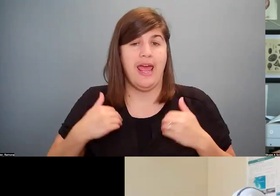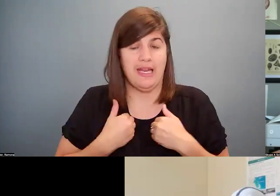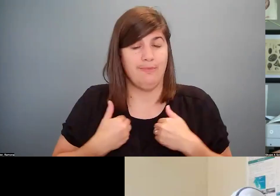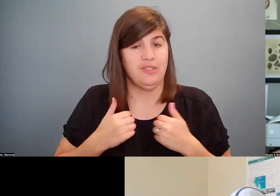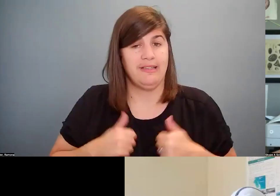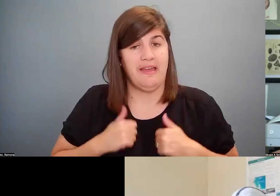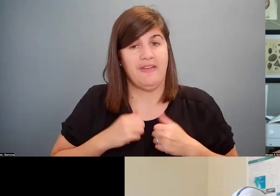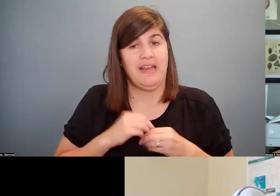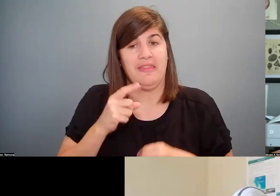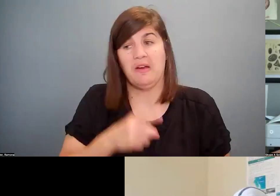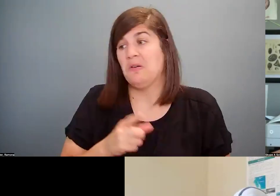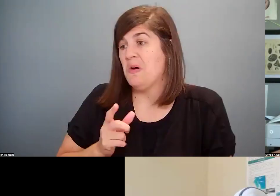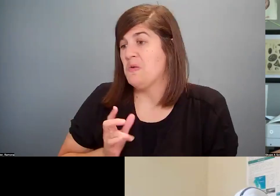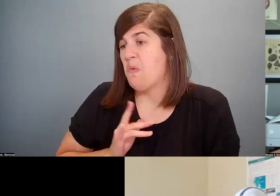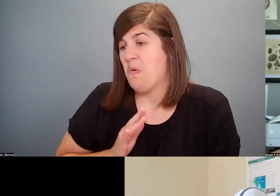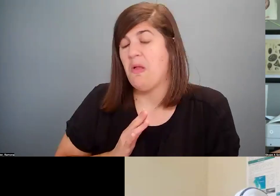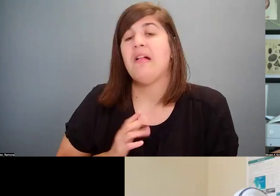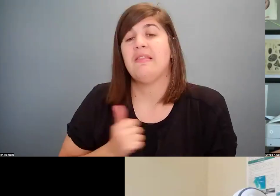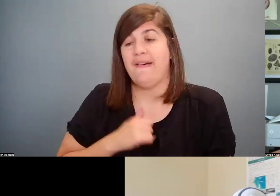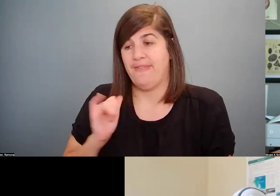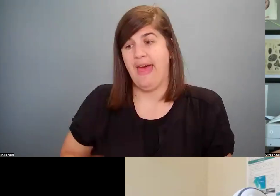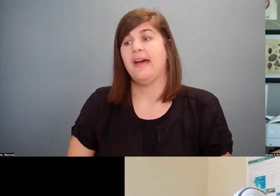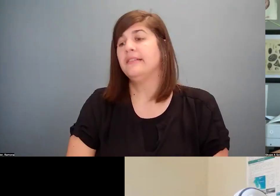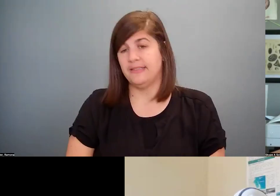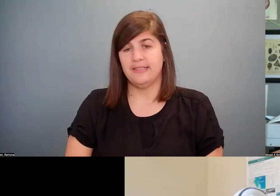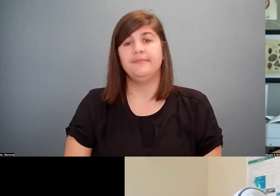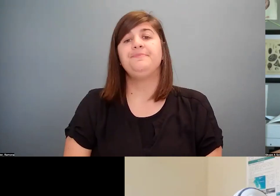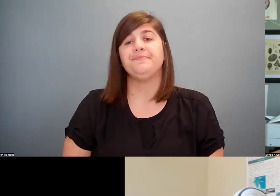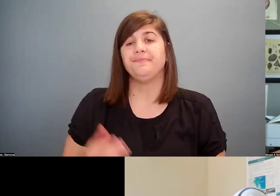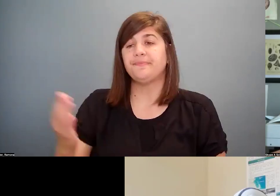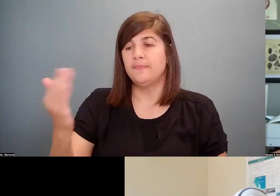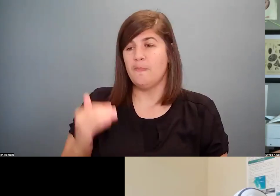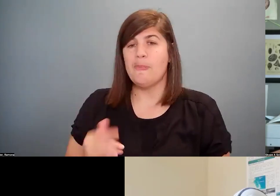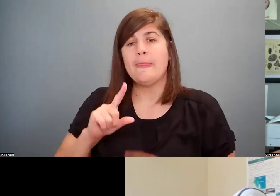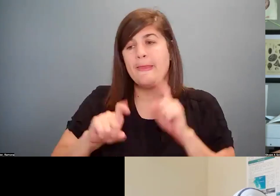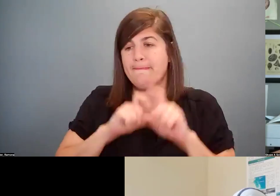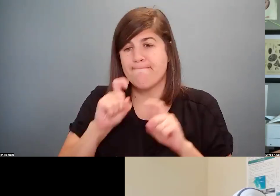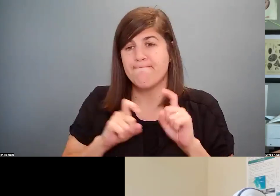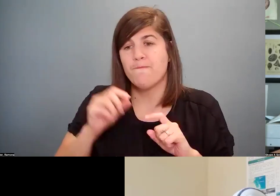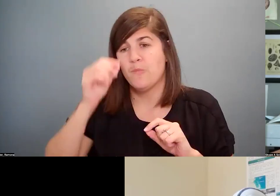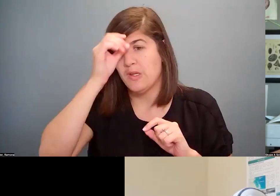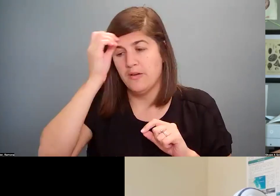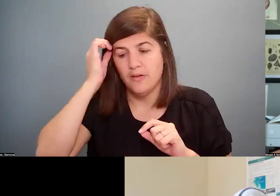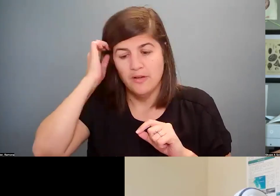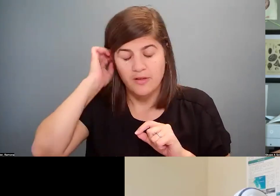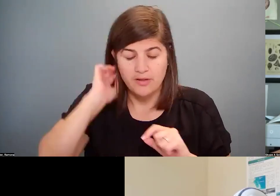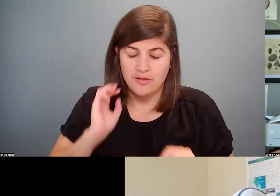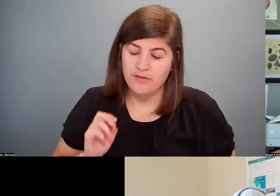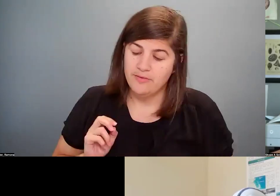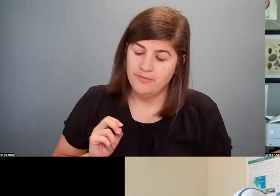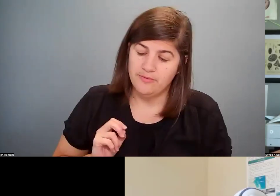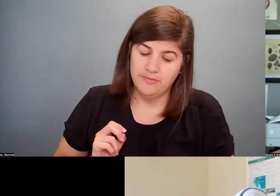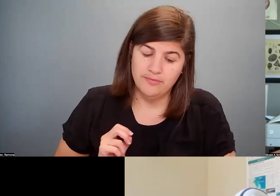process. That's really cool. Love it. All right. Our next question is, um,